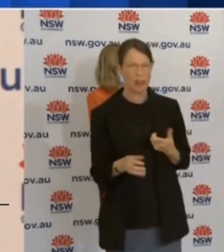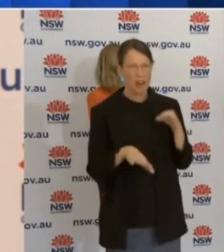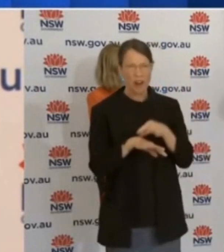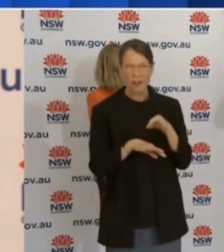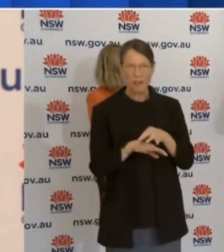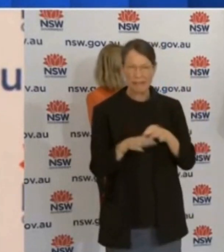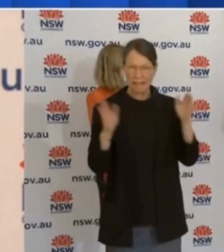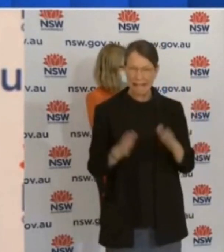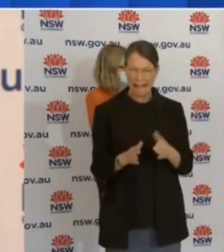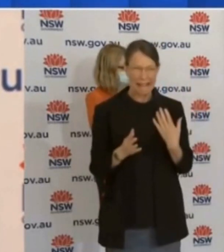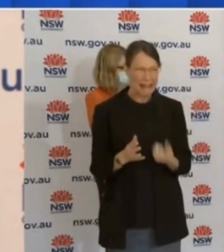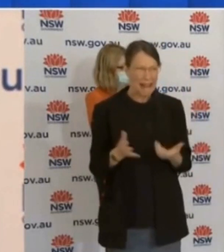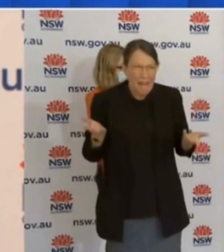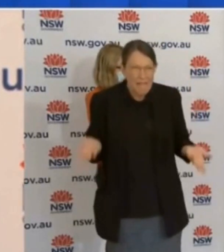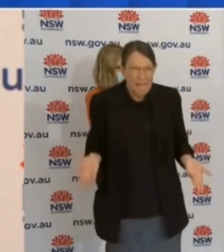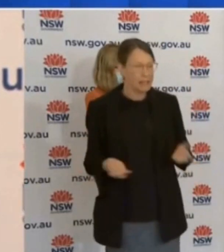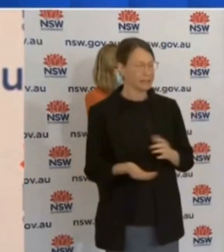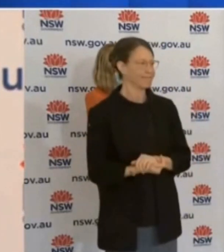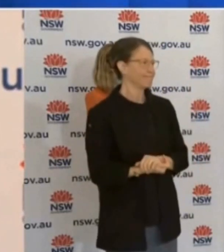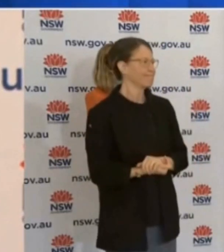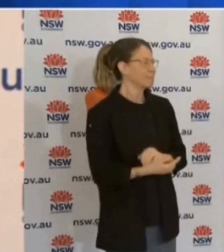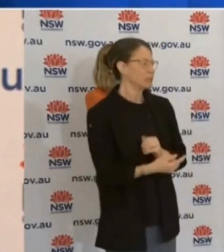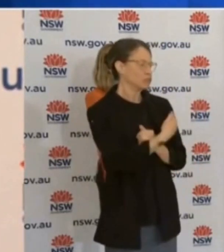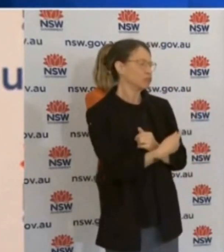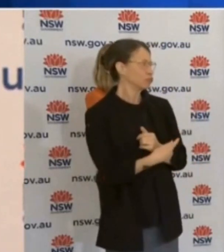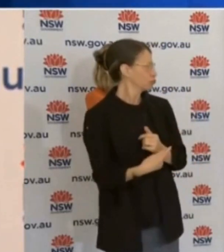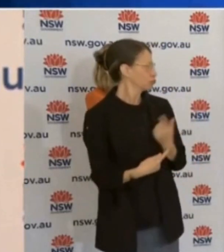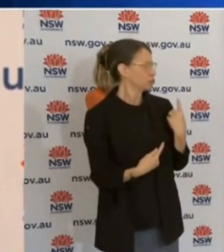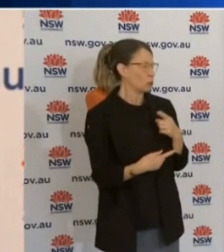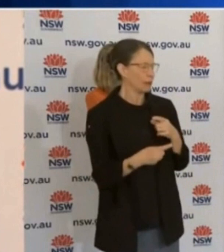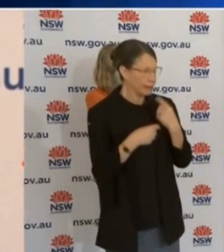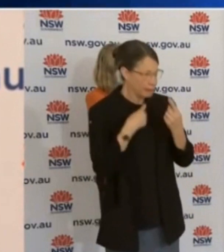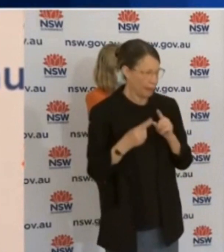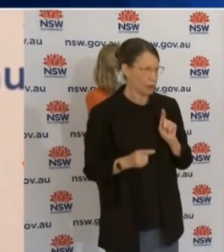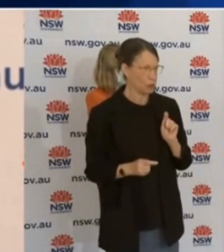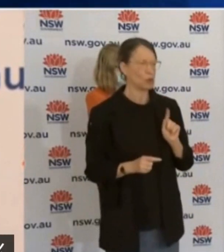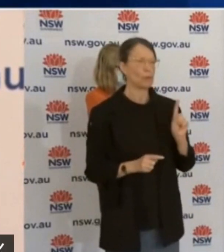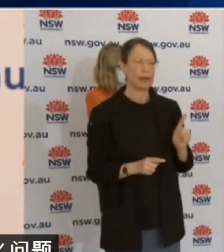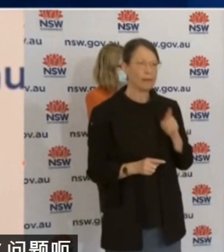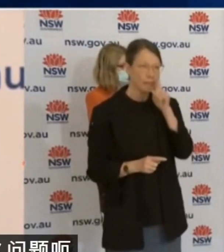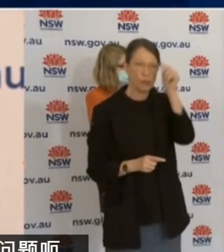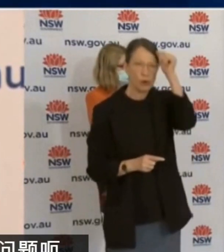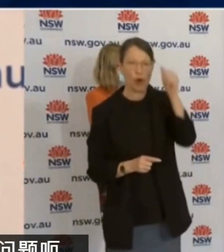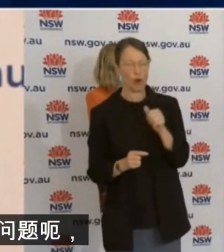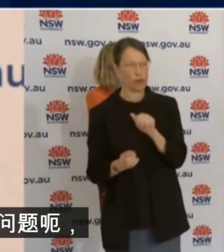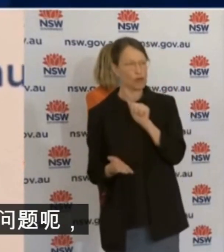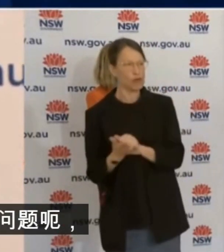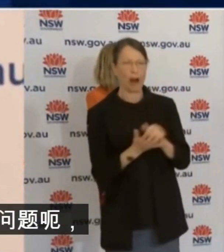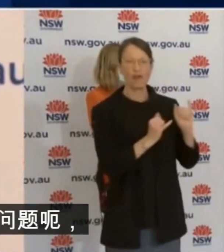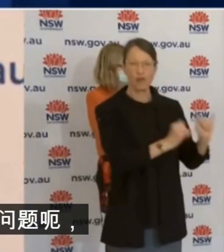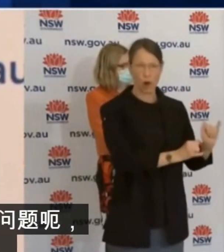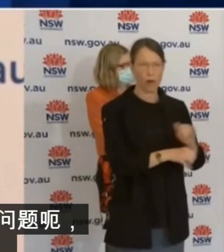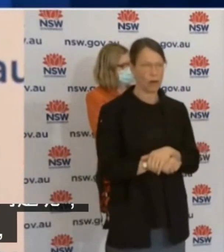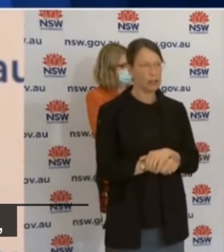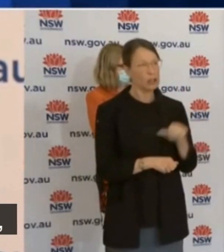but I just say at the outset that people know what is right and what is wrong, and we expect